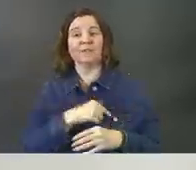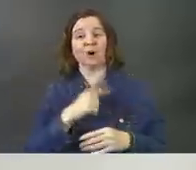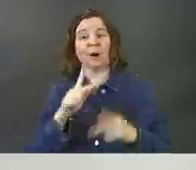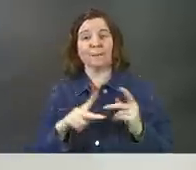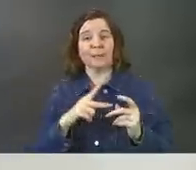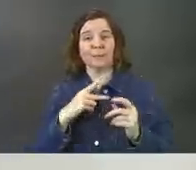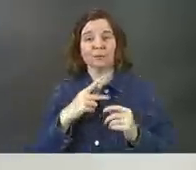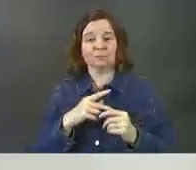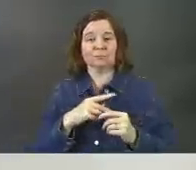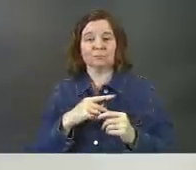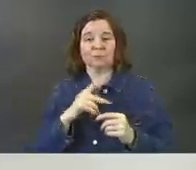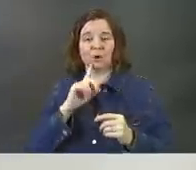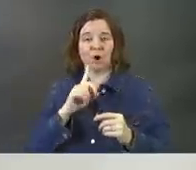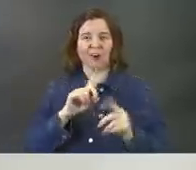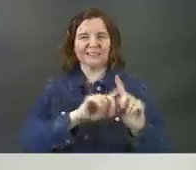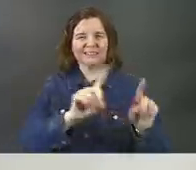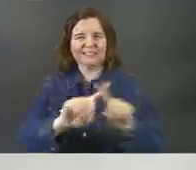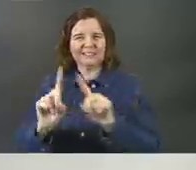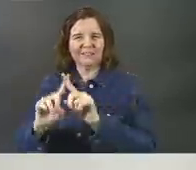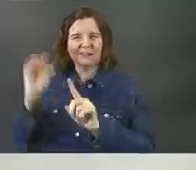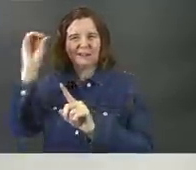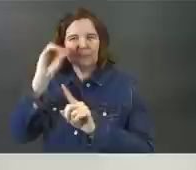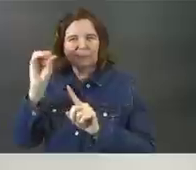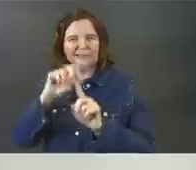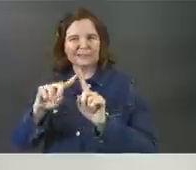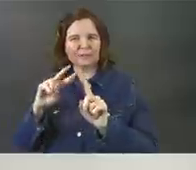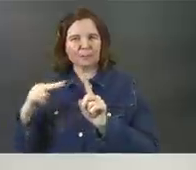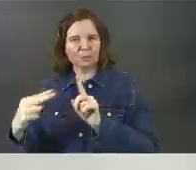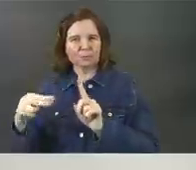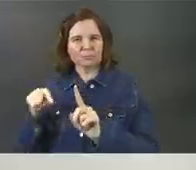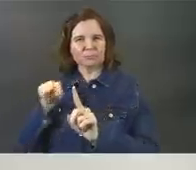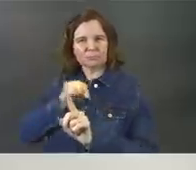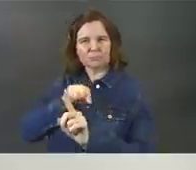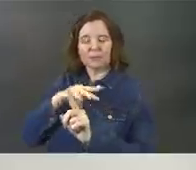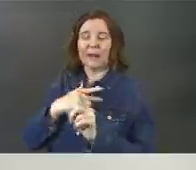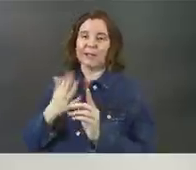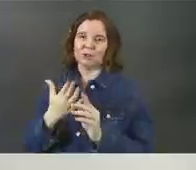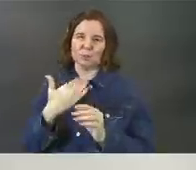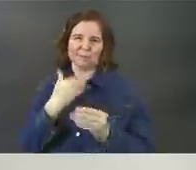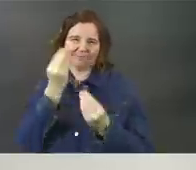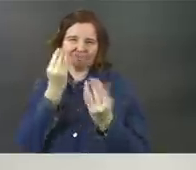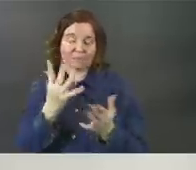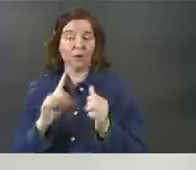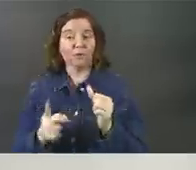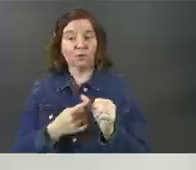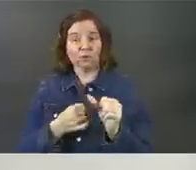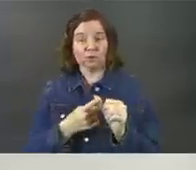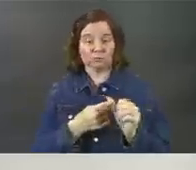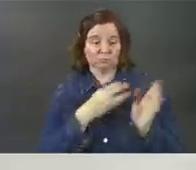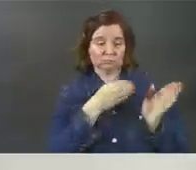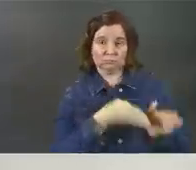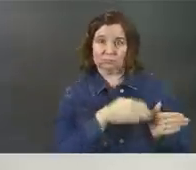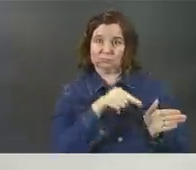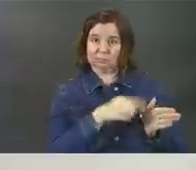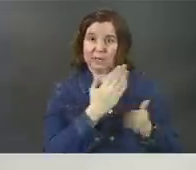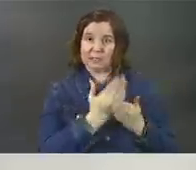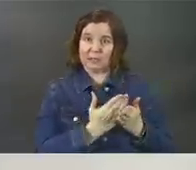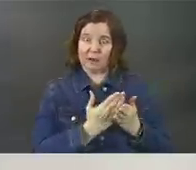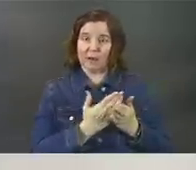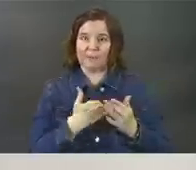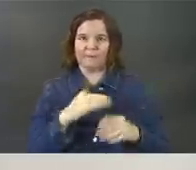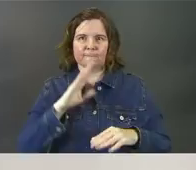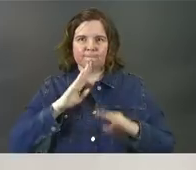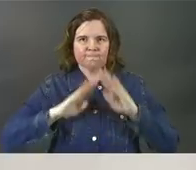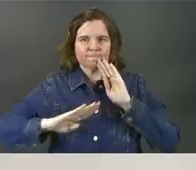our people in our congregation are in different places, have different perspectives right now. And I just want to call some of those out. First off, maybe some of you guys are in a place